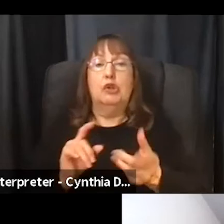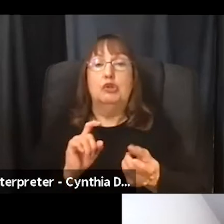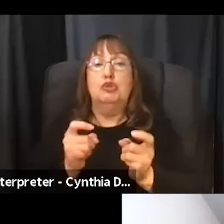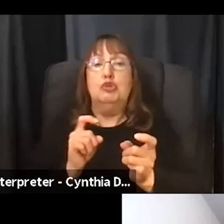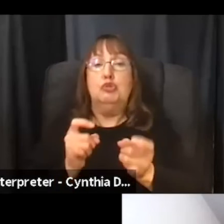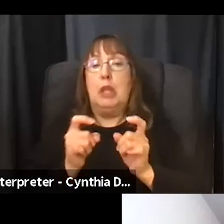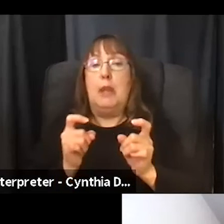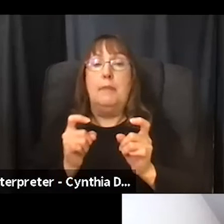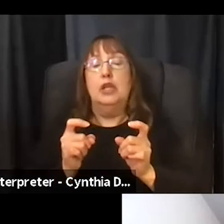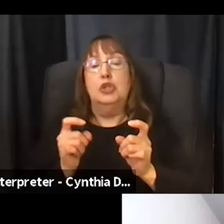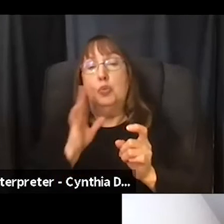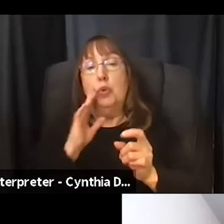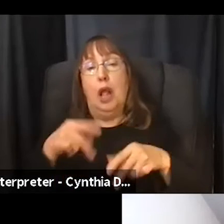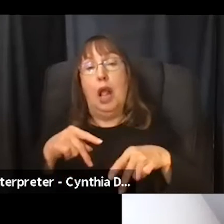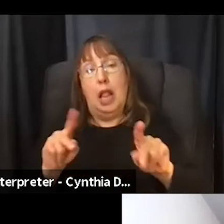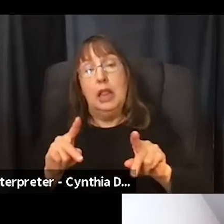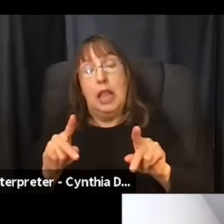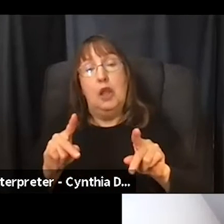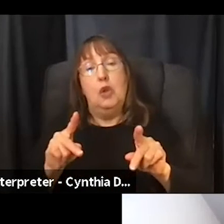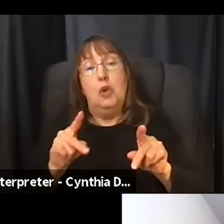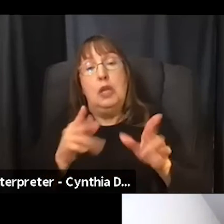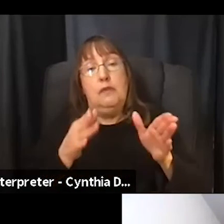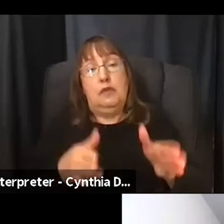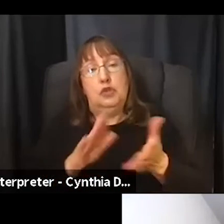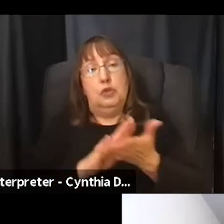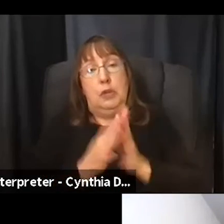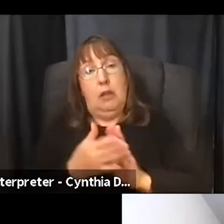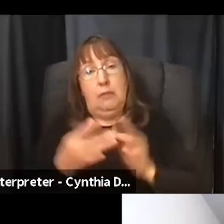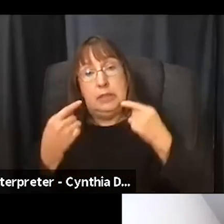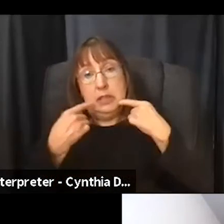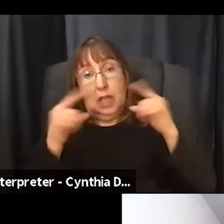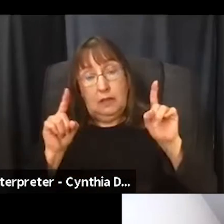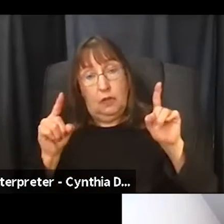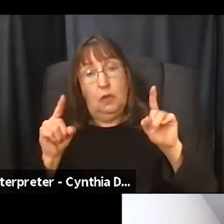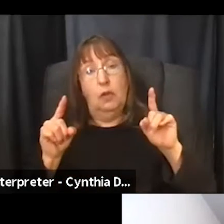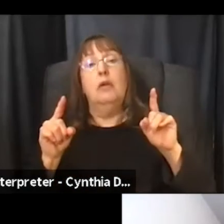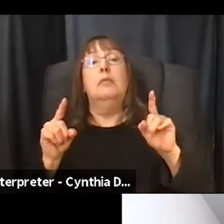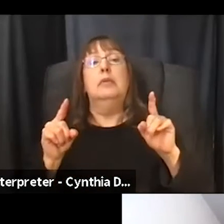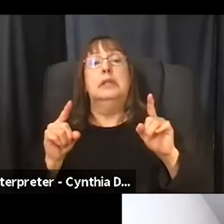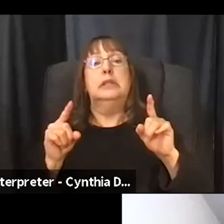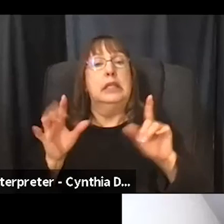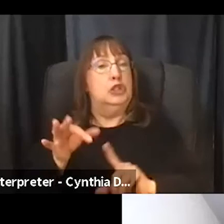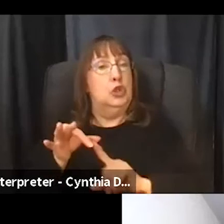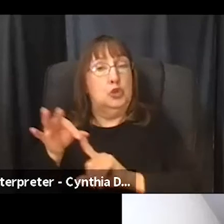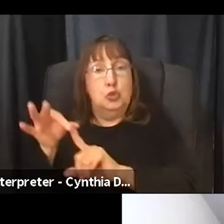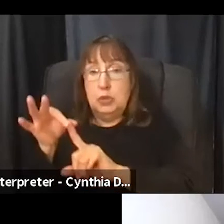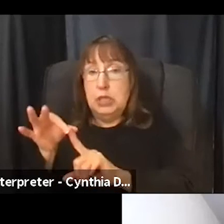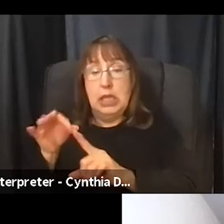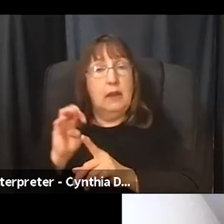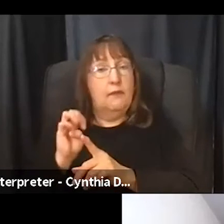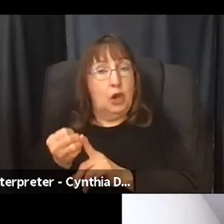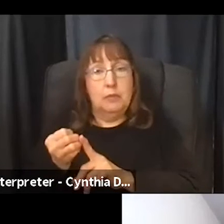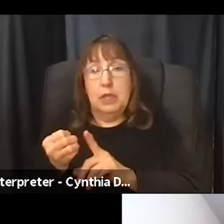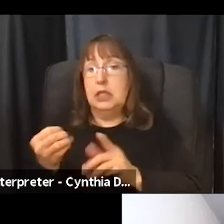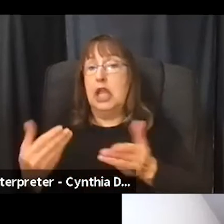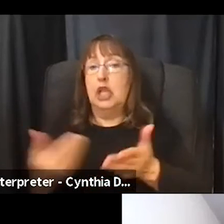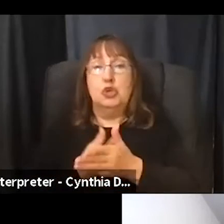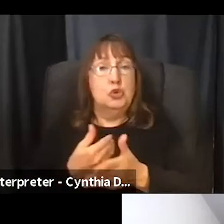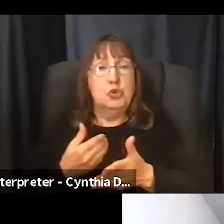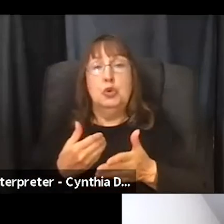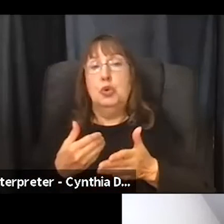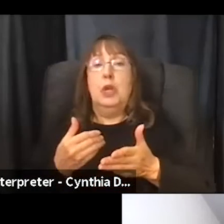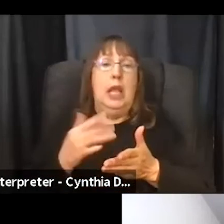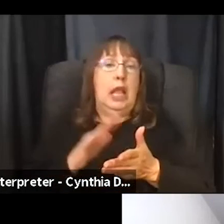allowed individuals to be successful, because it is a unique environment, because it is a new realm, a new area of